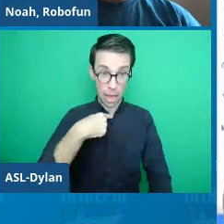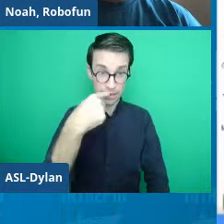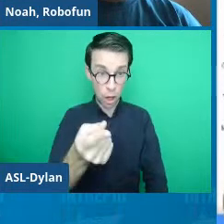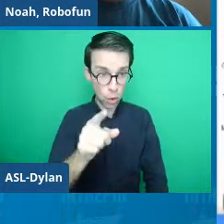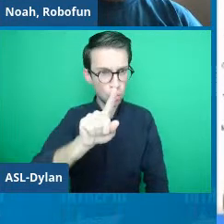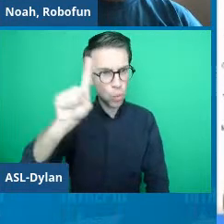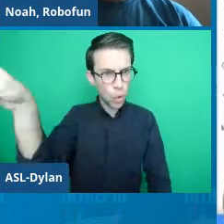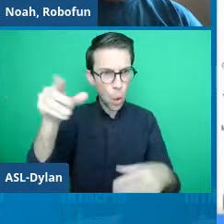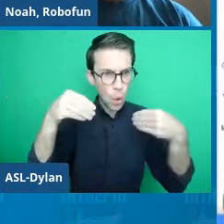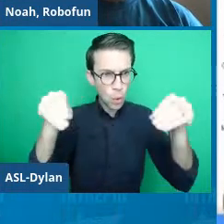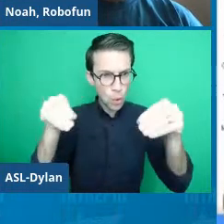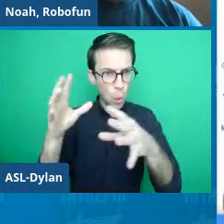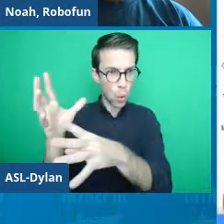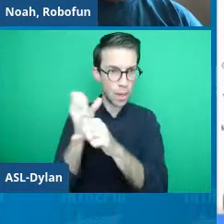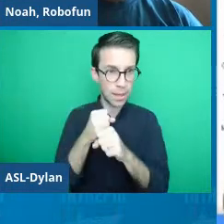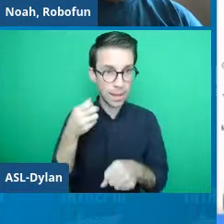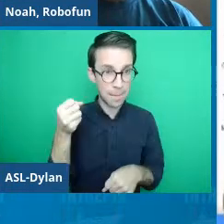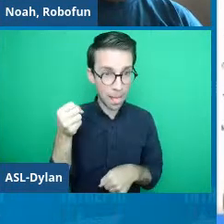milk,